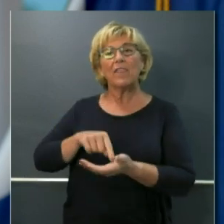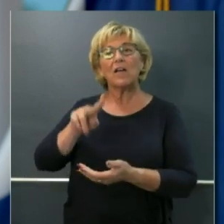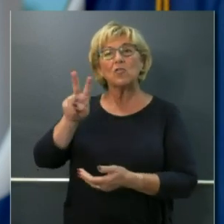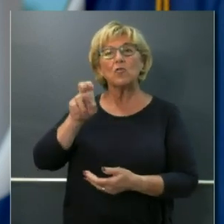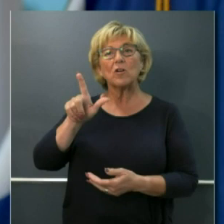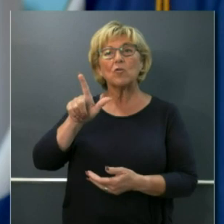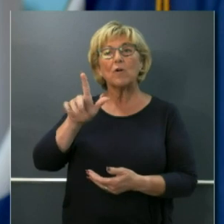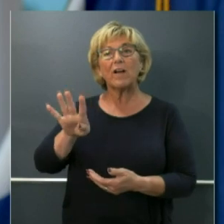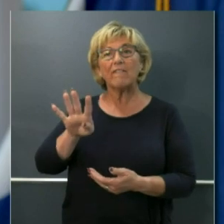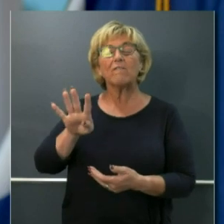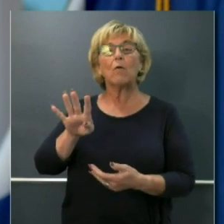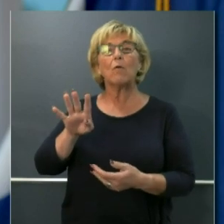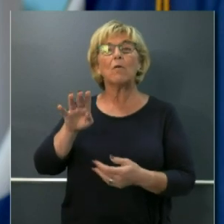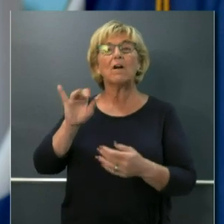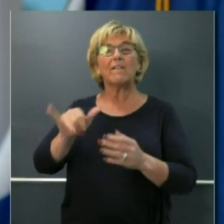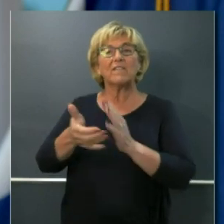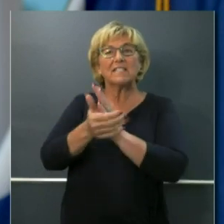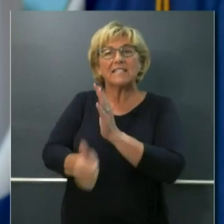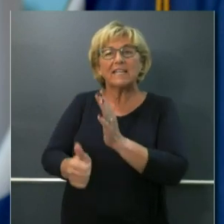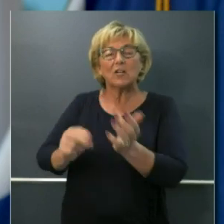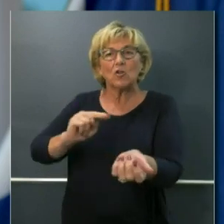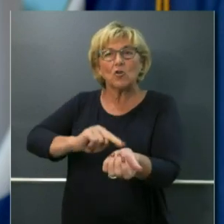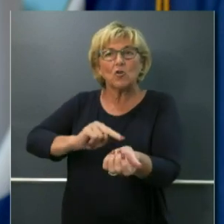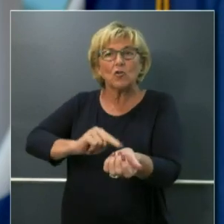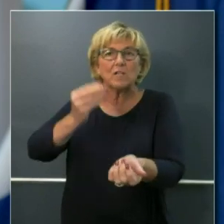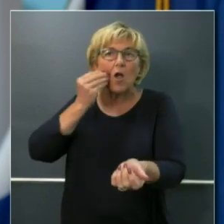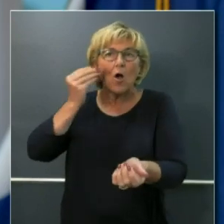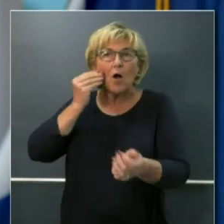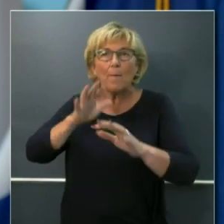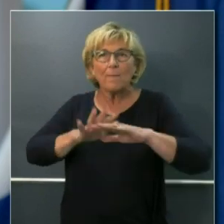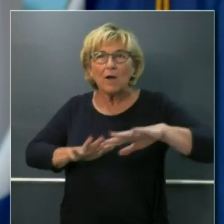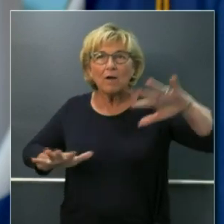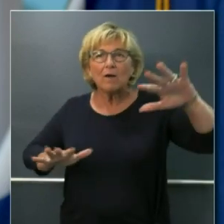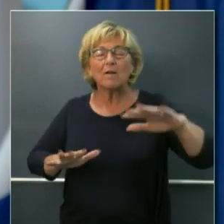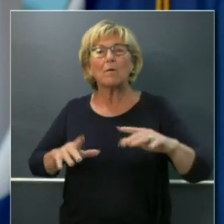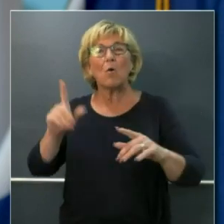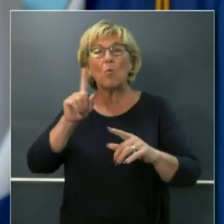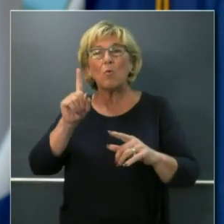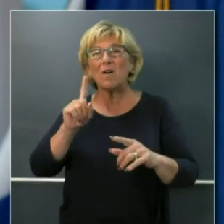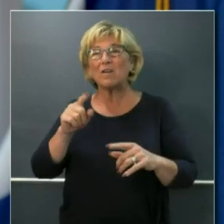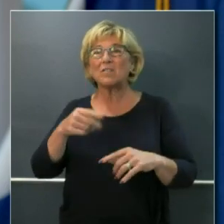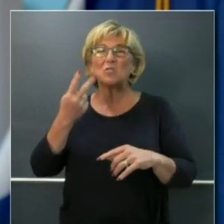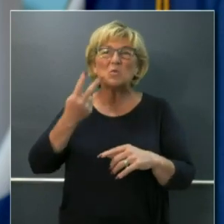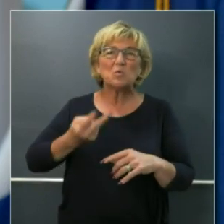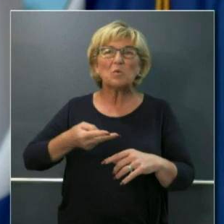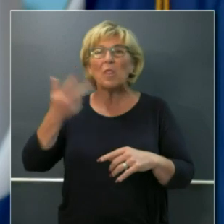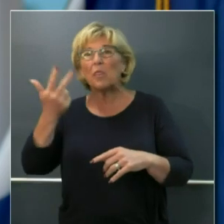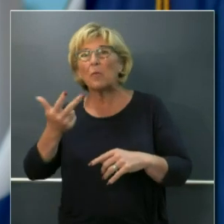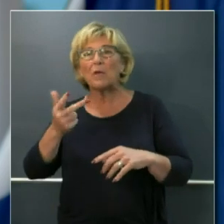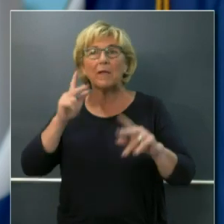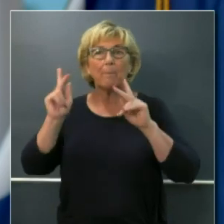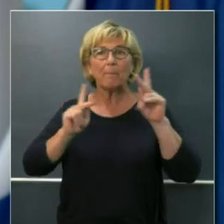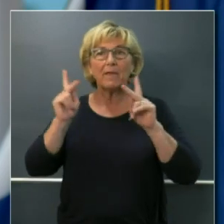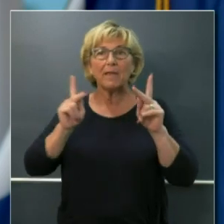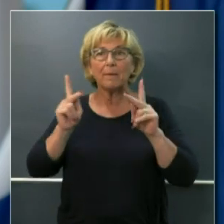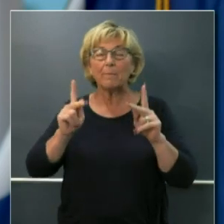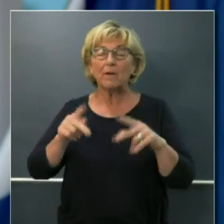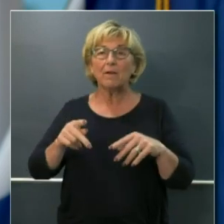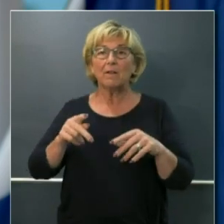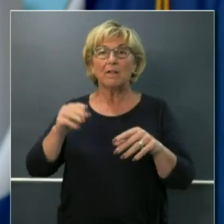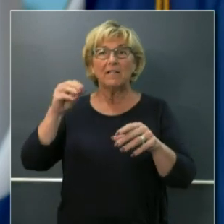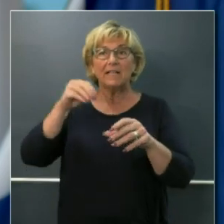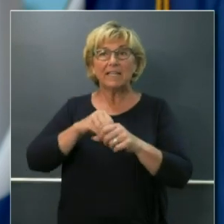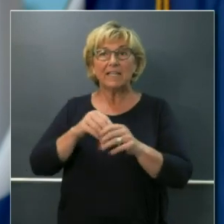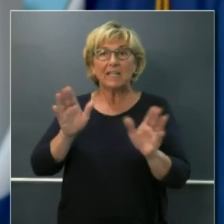1,224, but thousands more in home settings, as many as 2-3 people, some 6 or 7 in size,